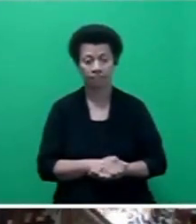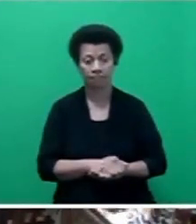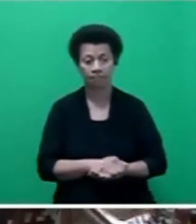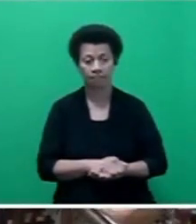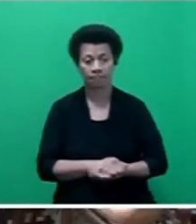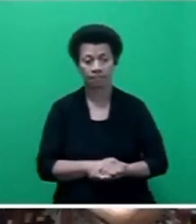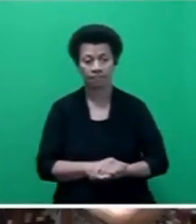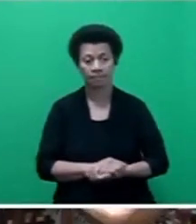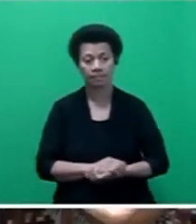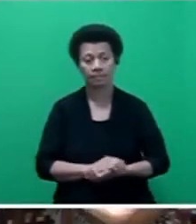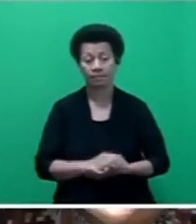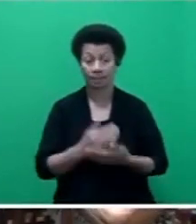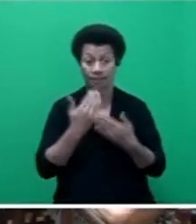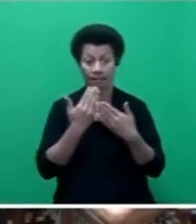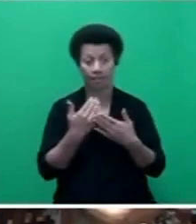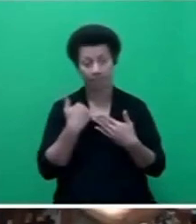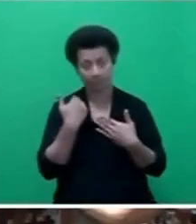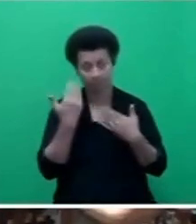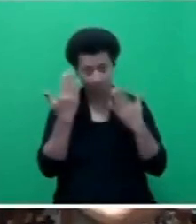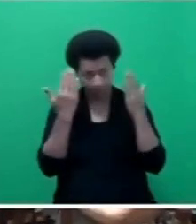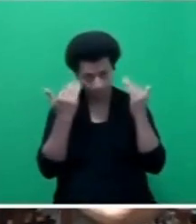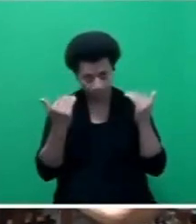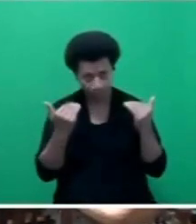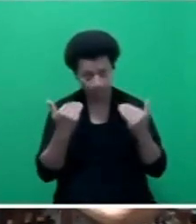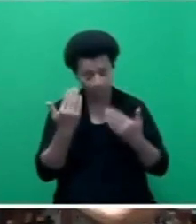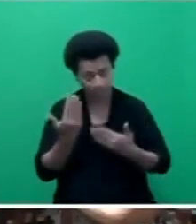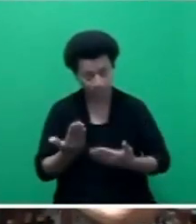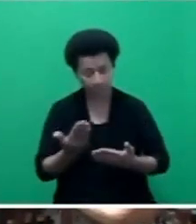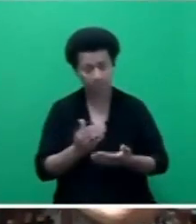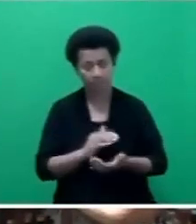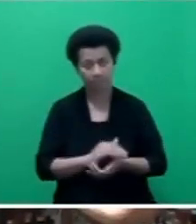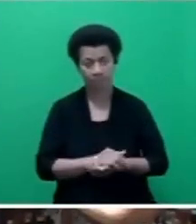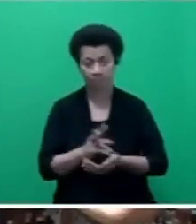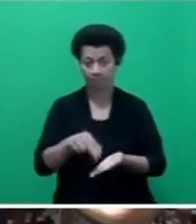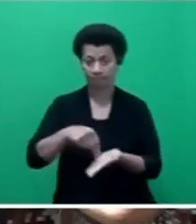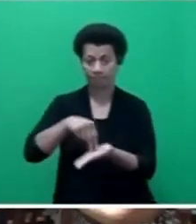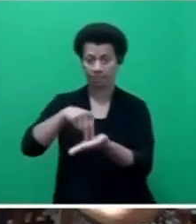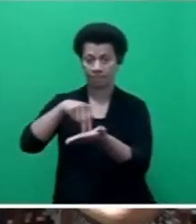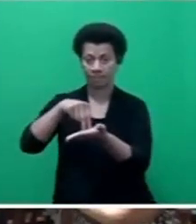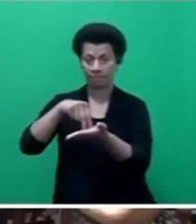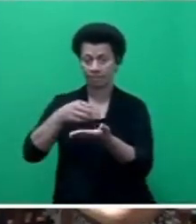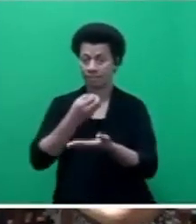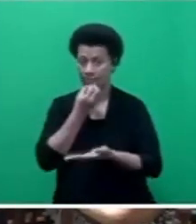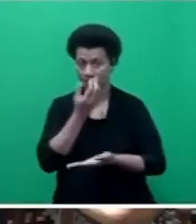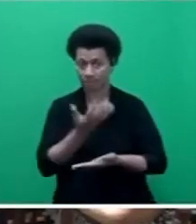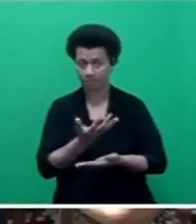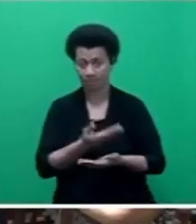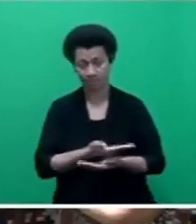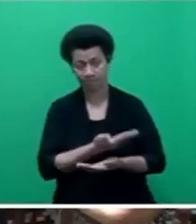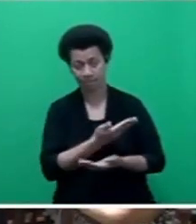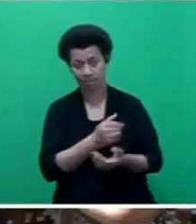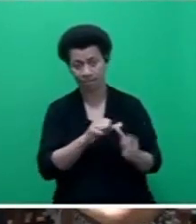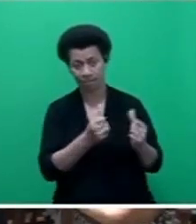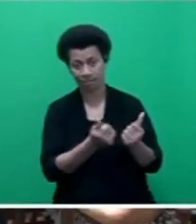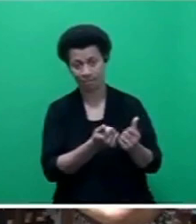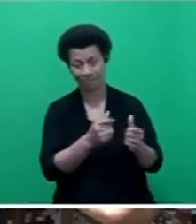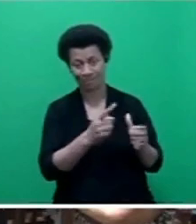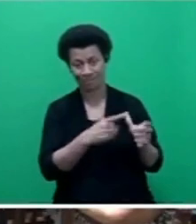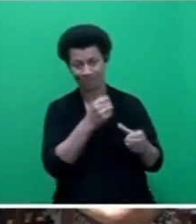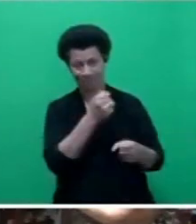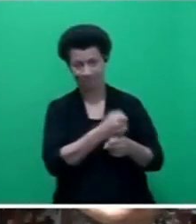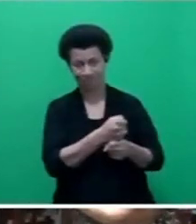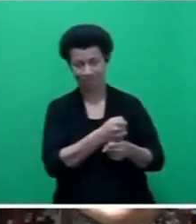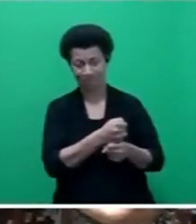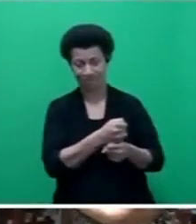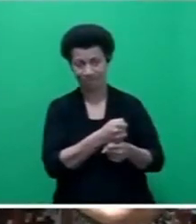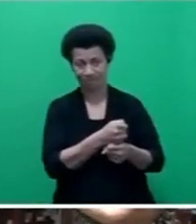Thank you, Honorable Speaker. Honorable Speaker, I rise to speak on the motion by the Attorney General. But before I do so,